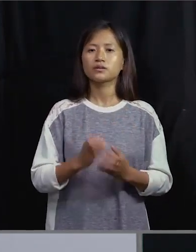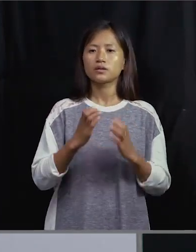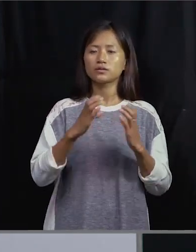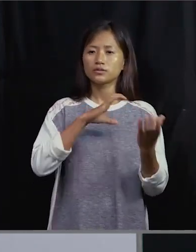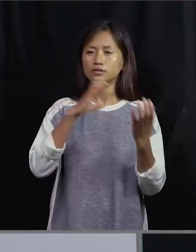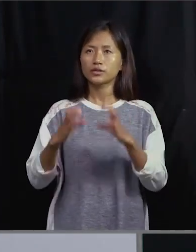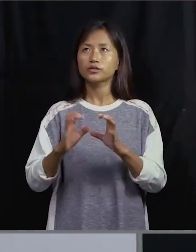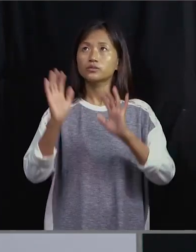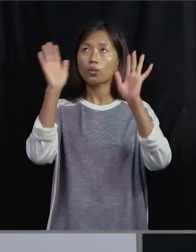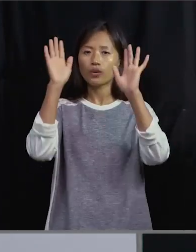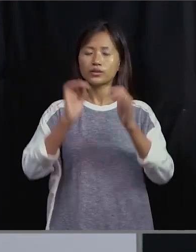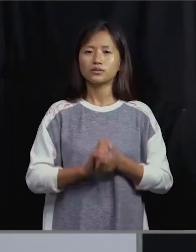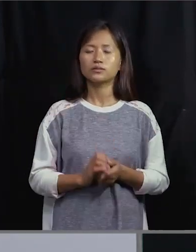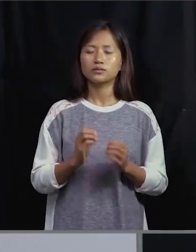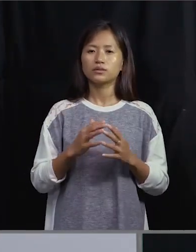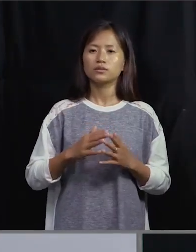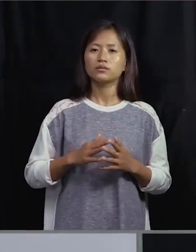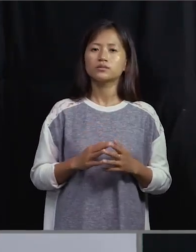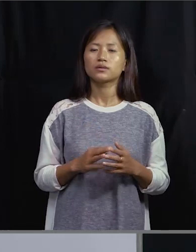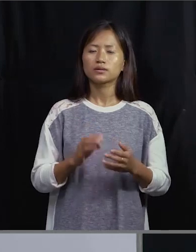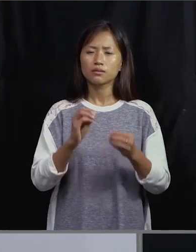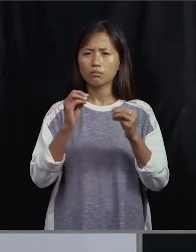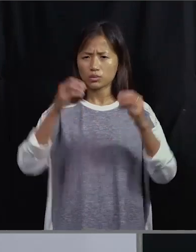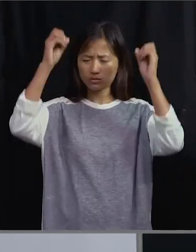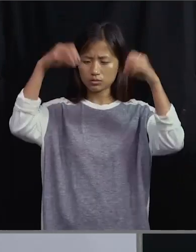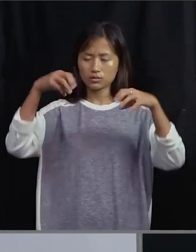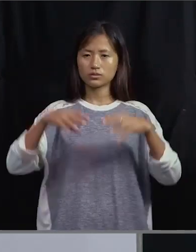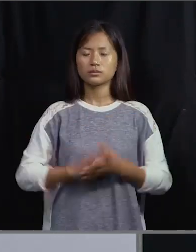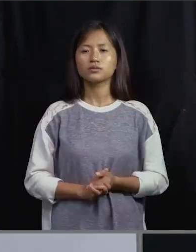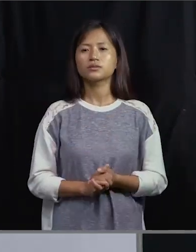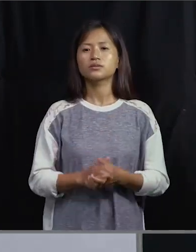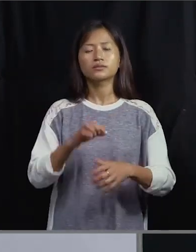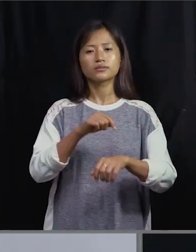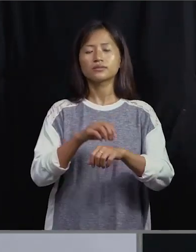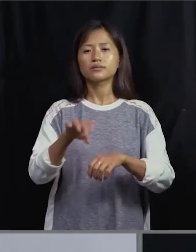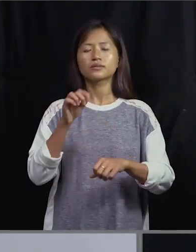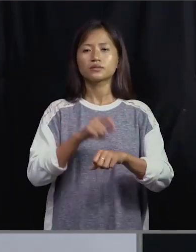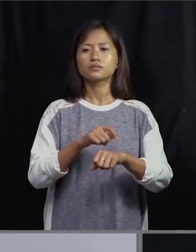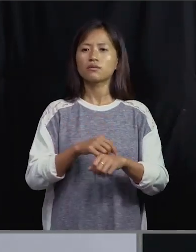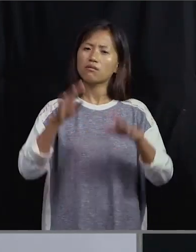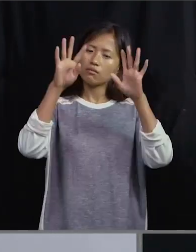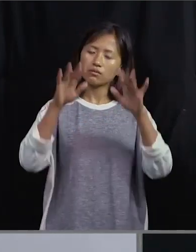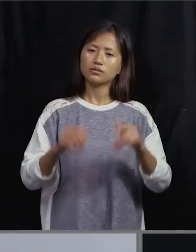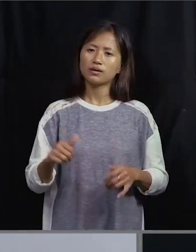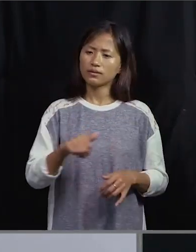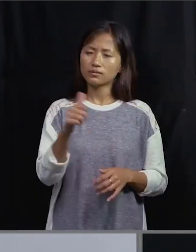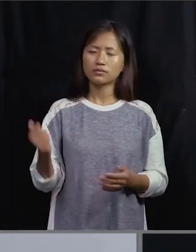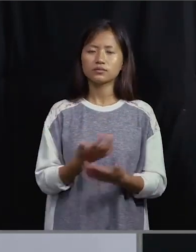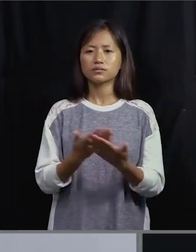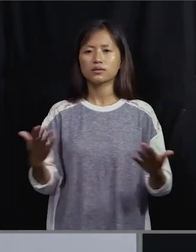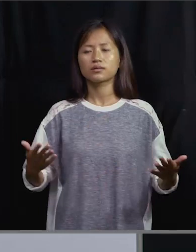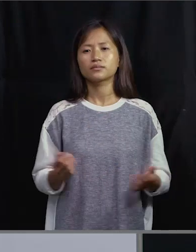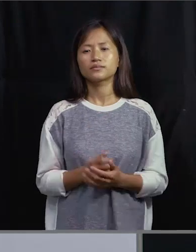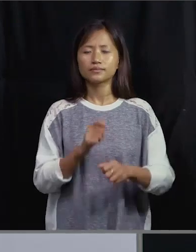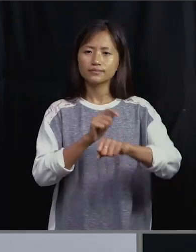Change in weather. You know, monsoon is taking place now. Rain comes down anytime. You have so many plants